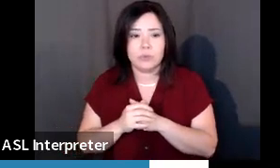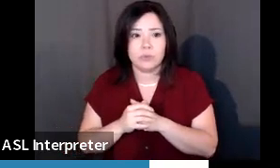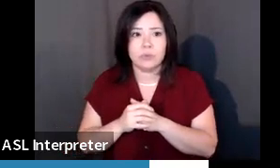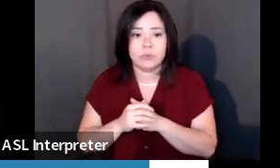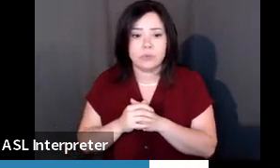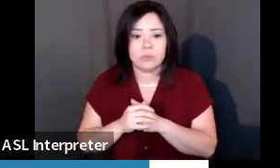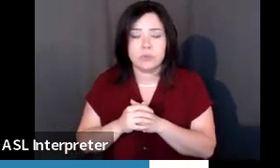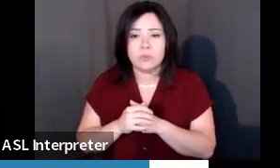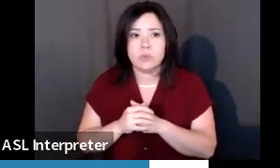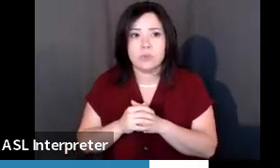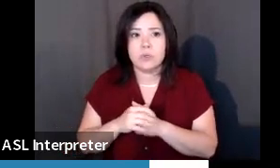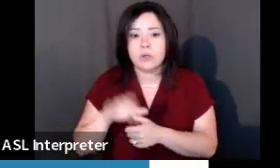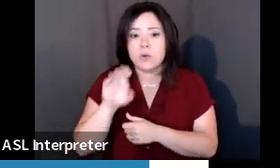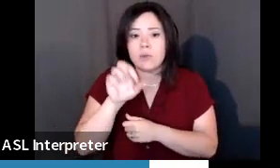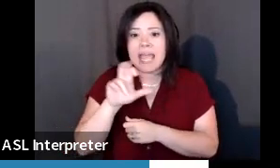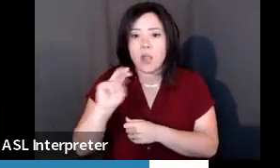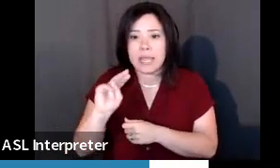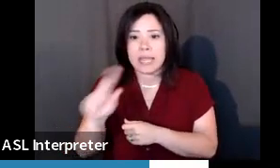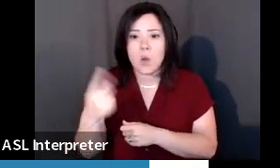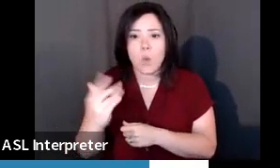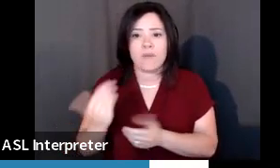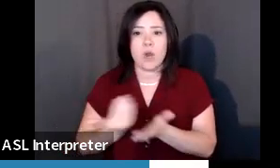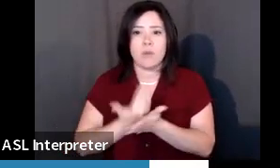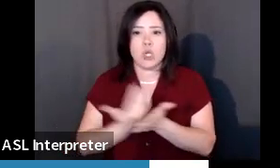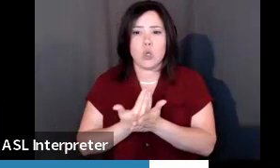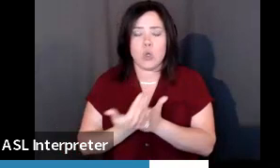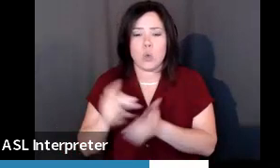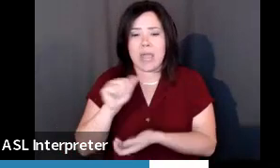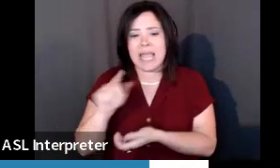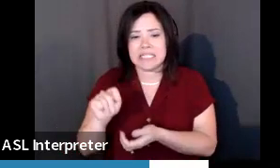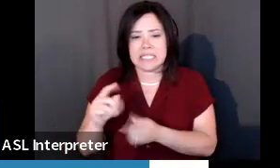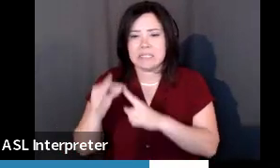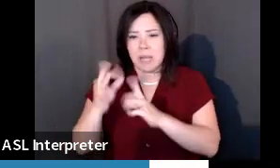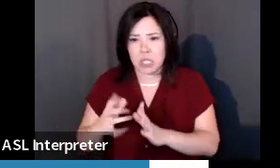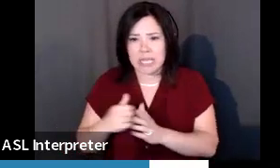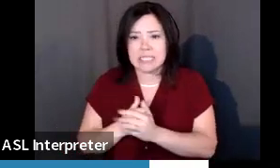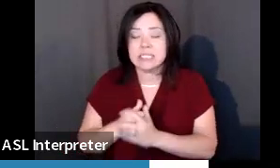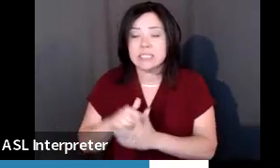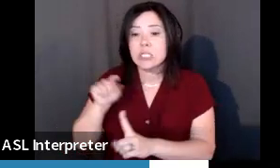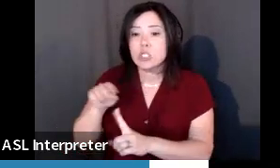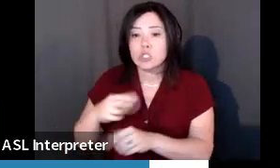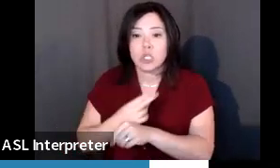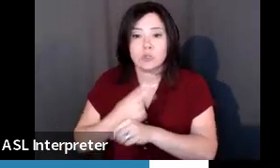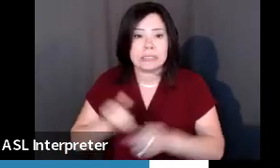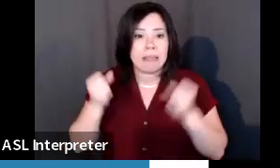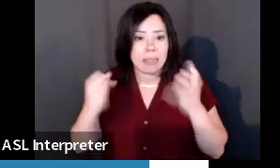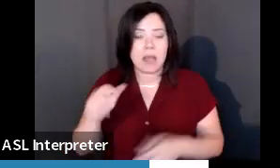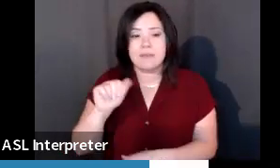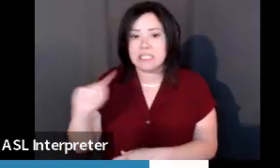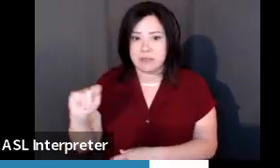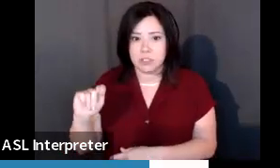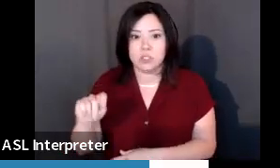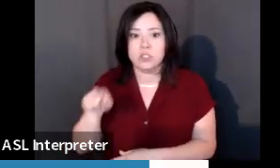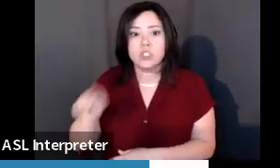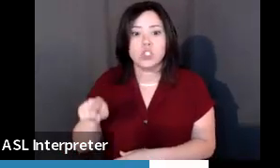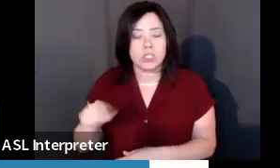Erin, one of our newer assistive technology specialists, she uses a lot of assistive technology. She's a power